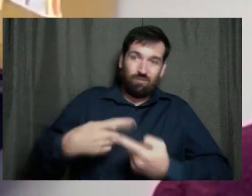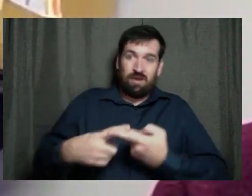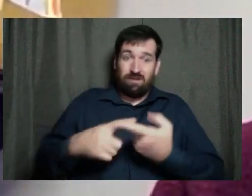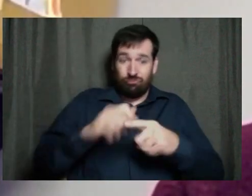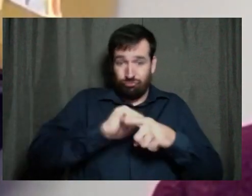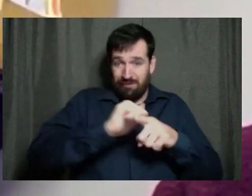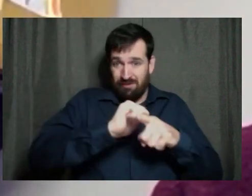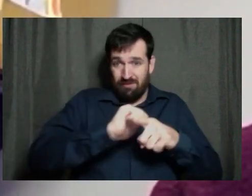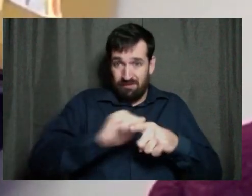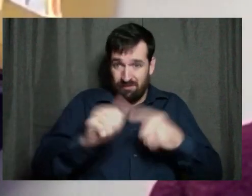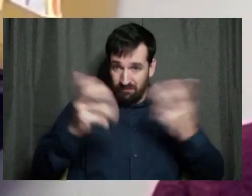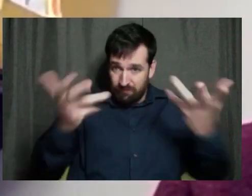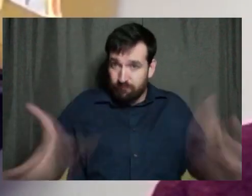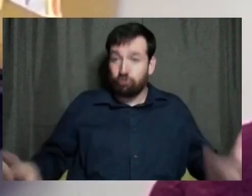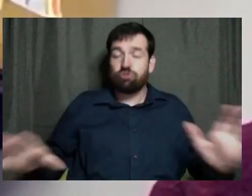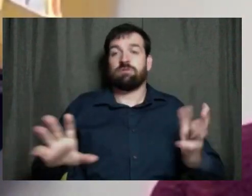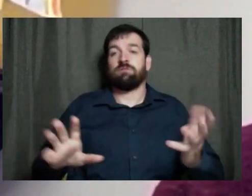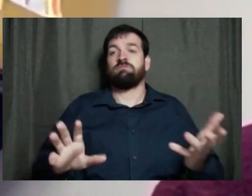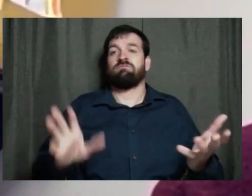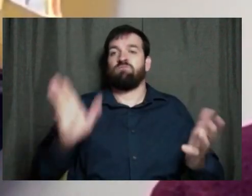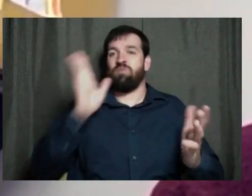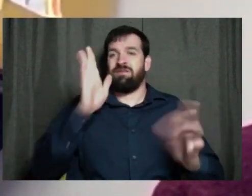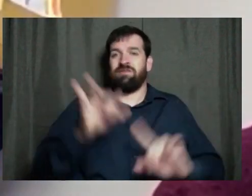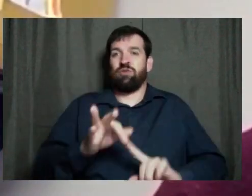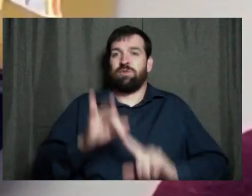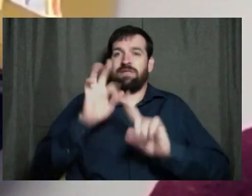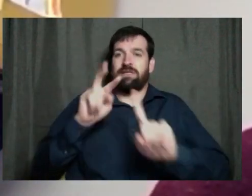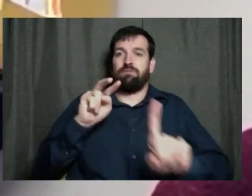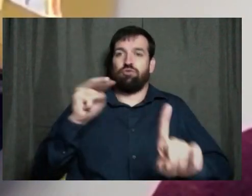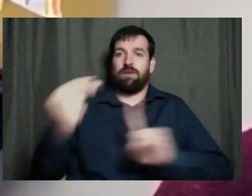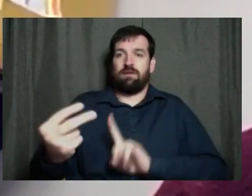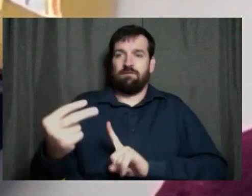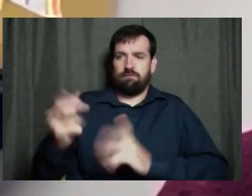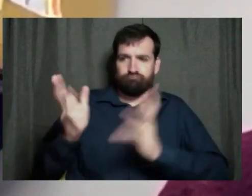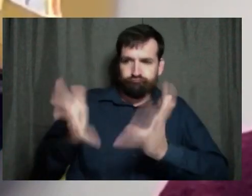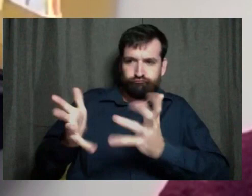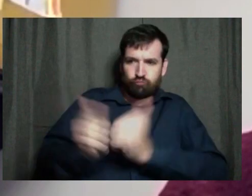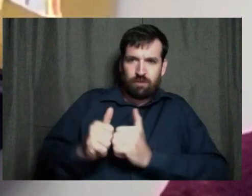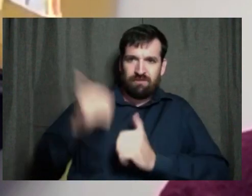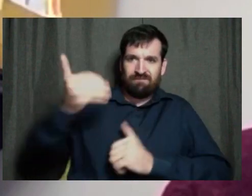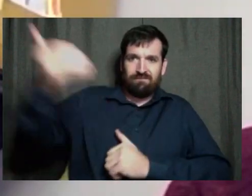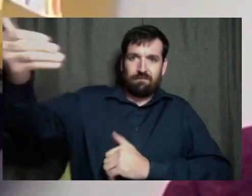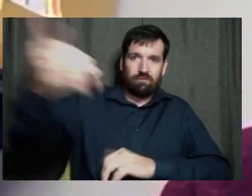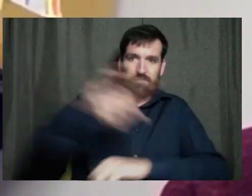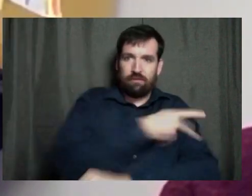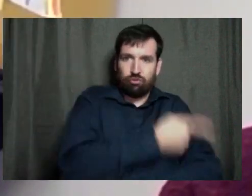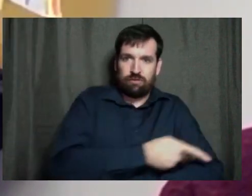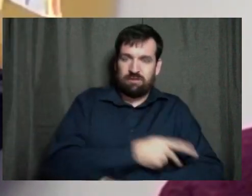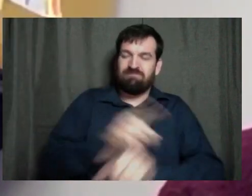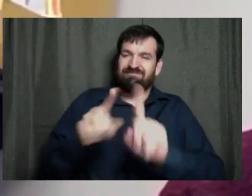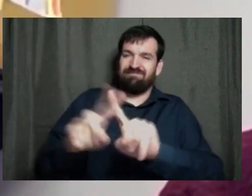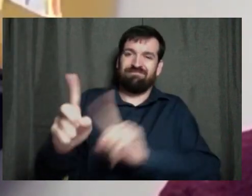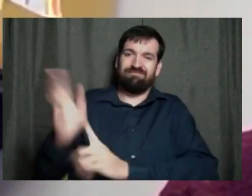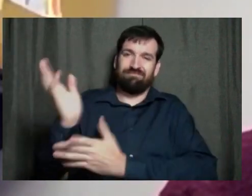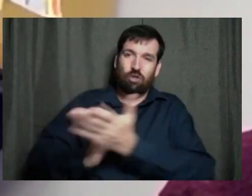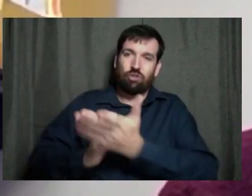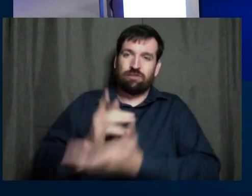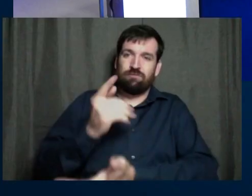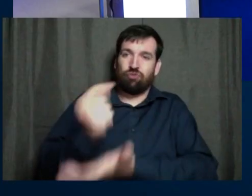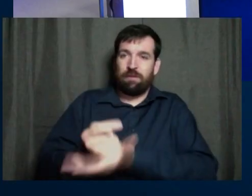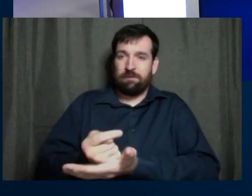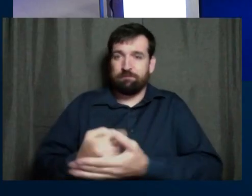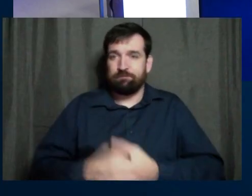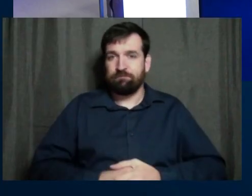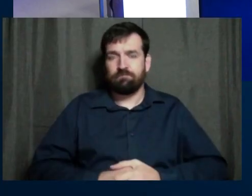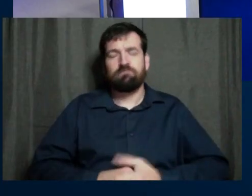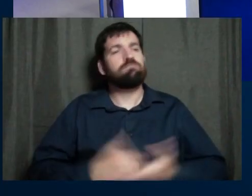training, I'll have a unique perspective when I'm speaking to my future patients about different aspects of treatment. What did